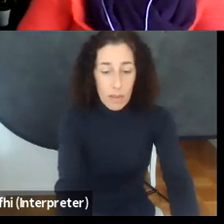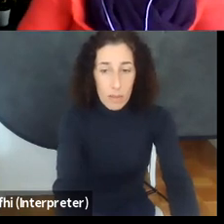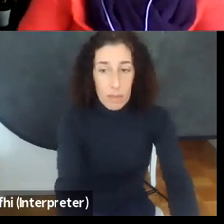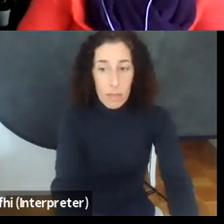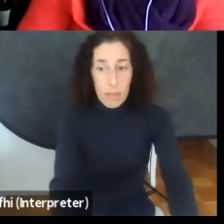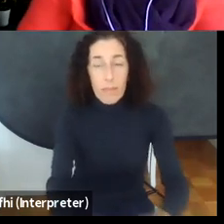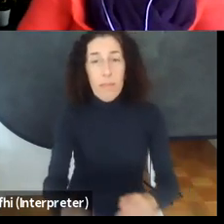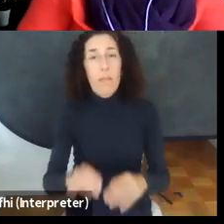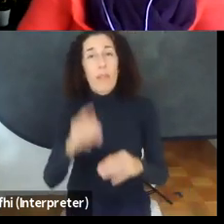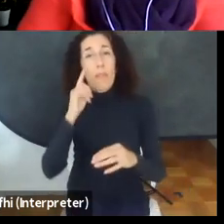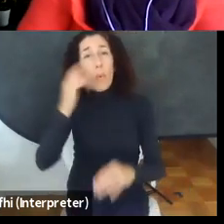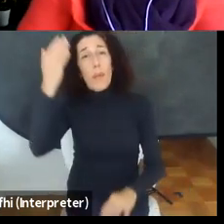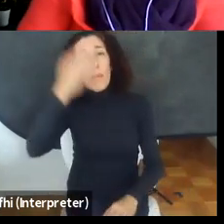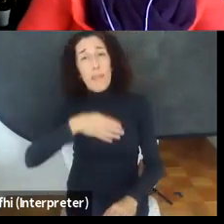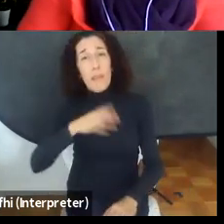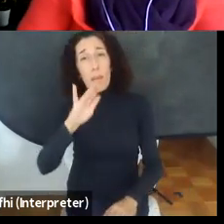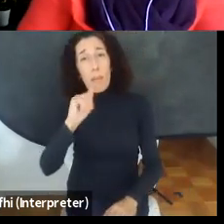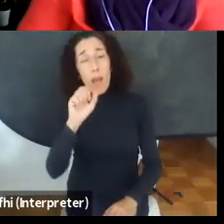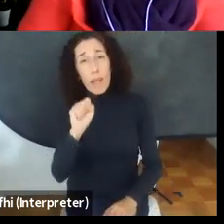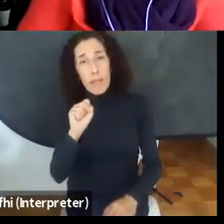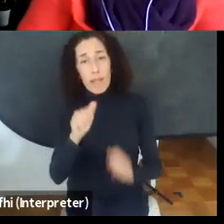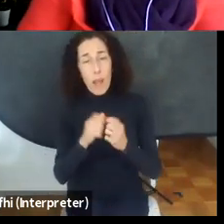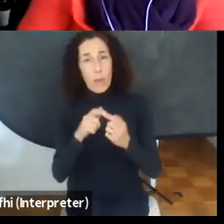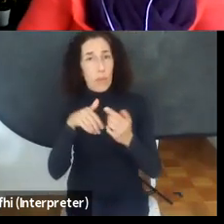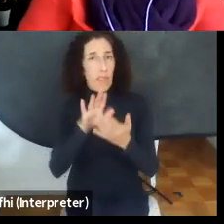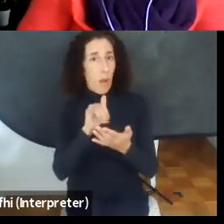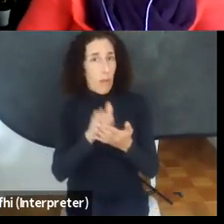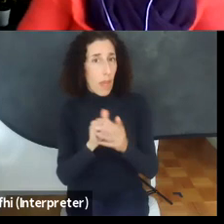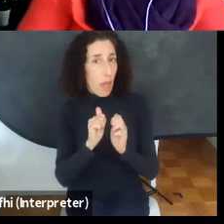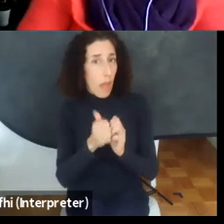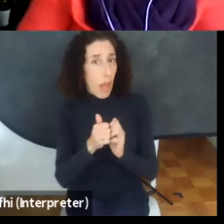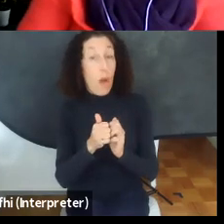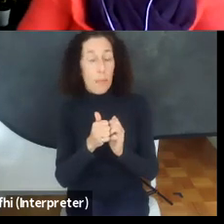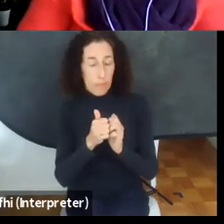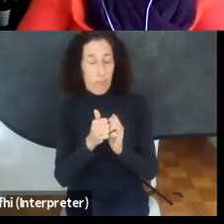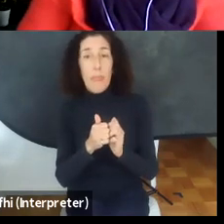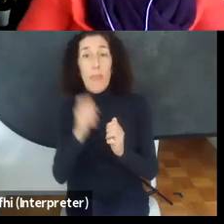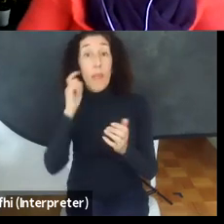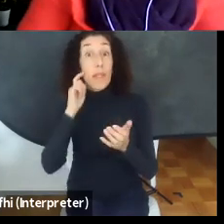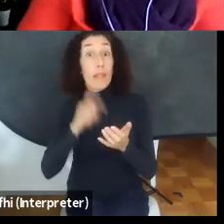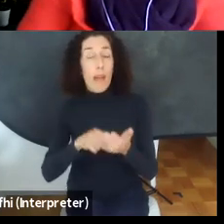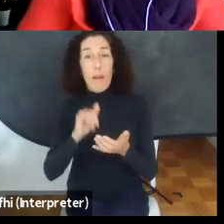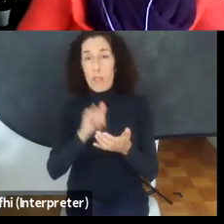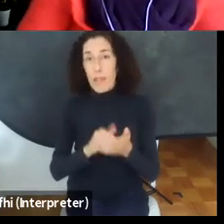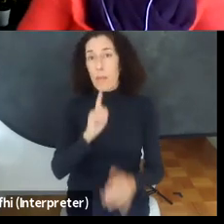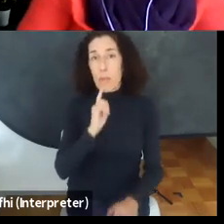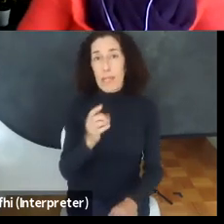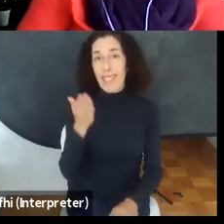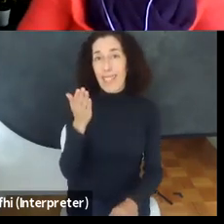you know, addressing that, I think the first step to addressing that is acknowledging that it exists, because so many